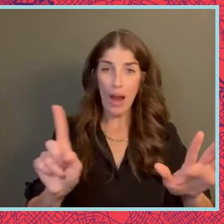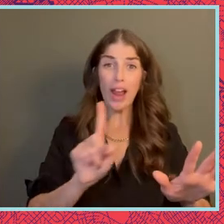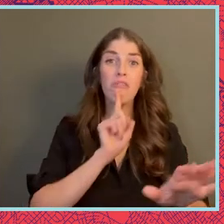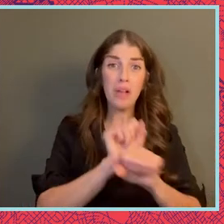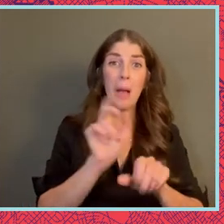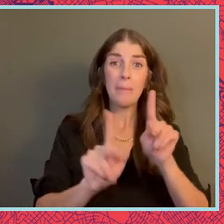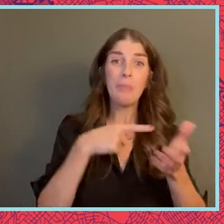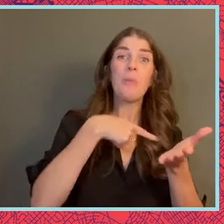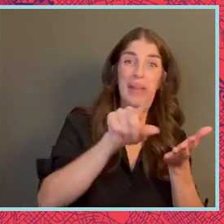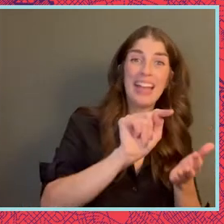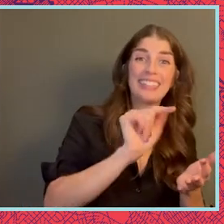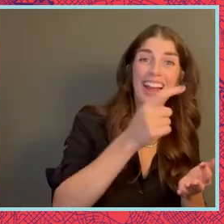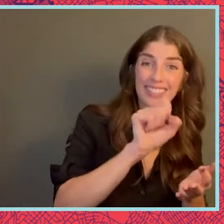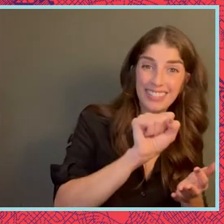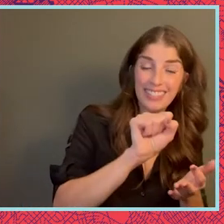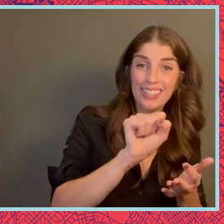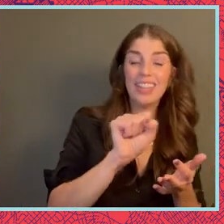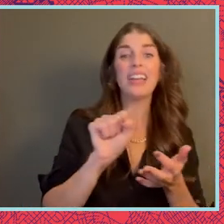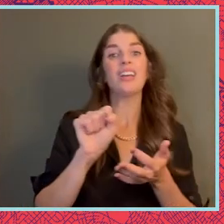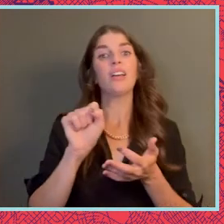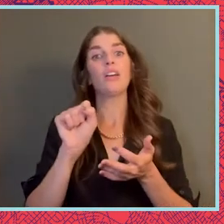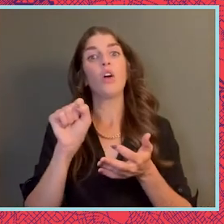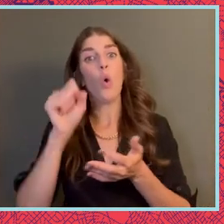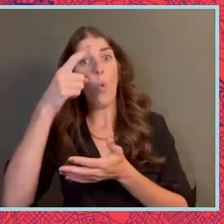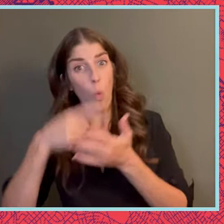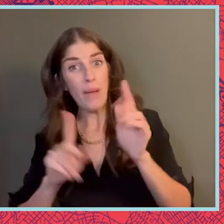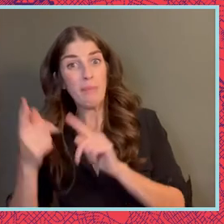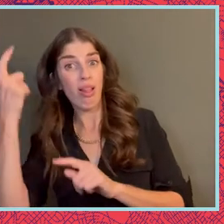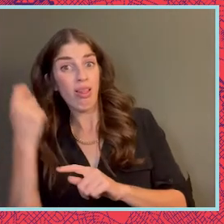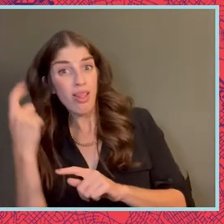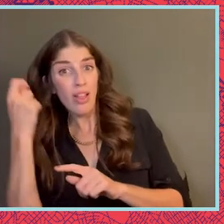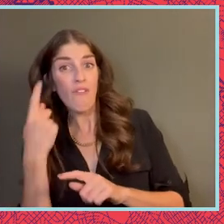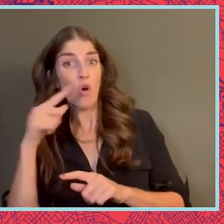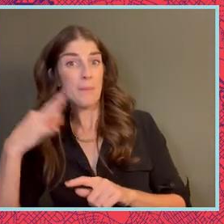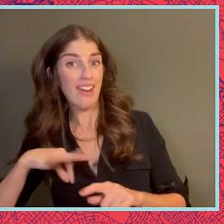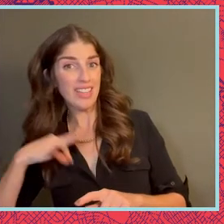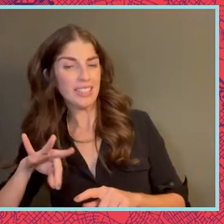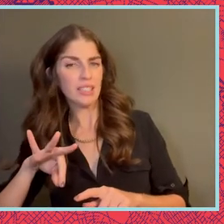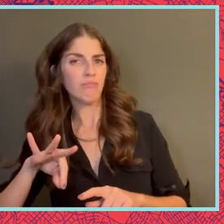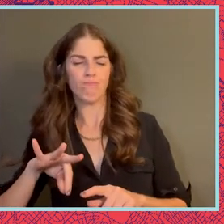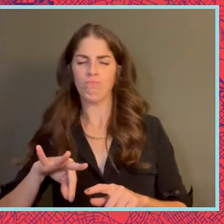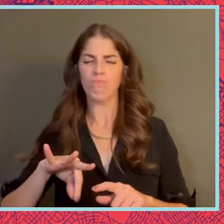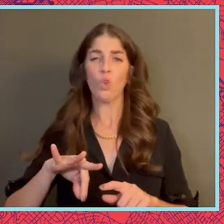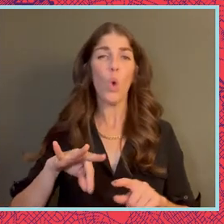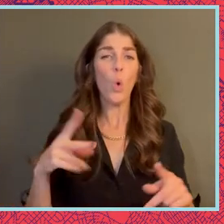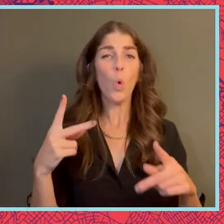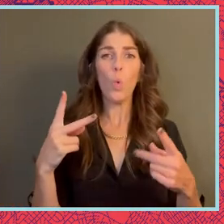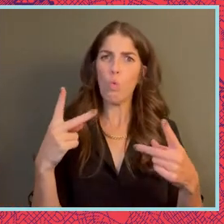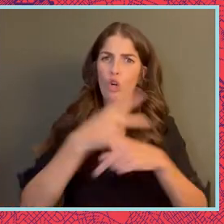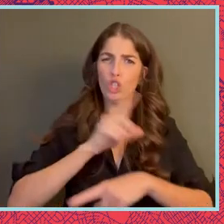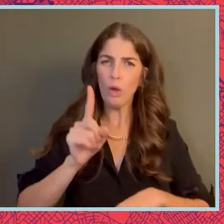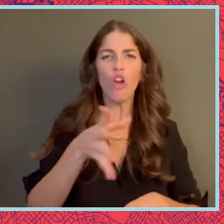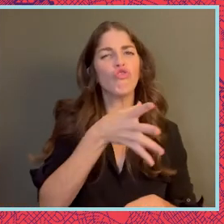where there is an imbalance in terms of what taxes people pay versus what they receive in benefits, it's these rural